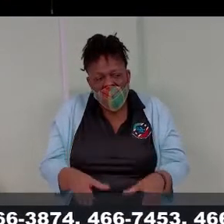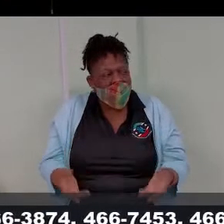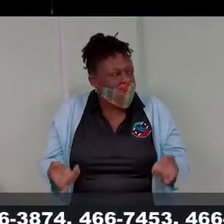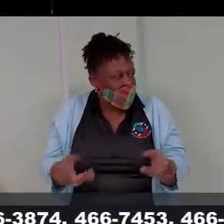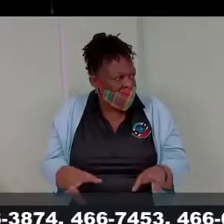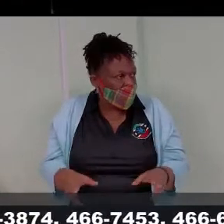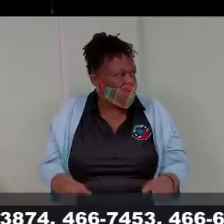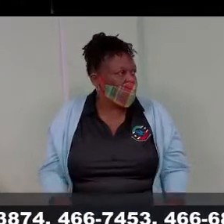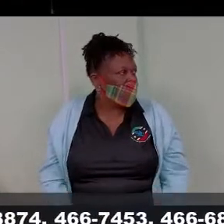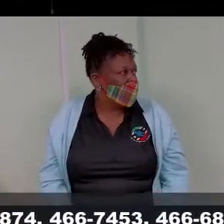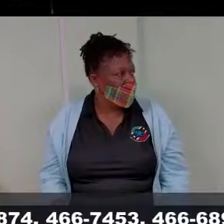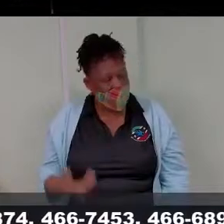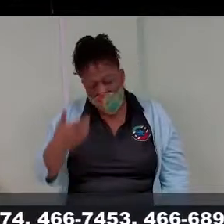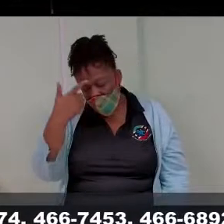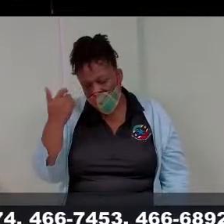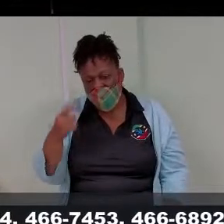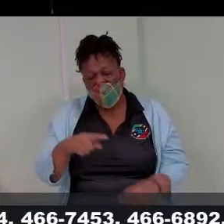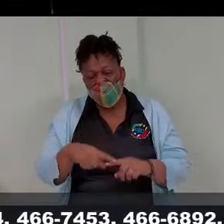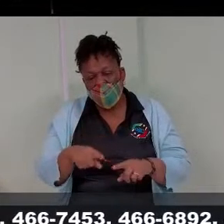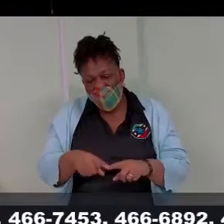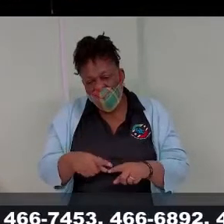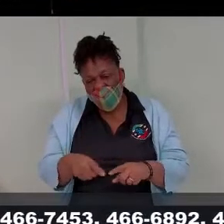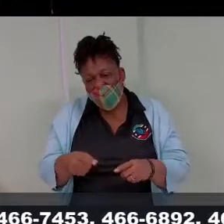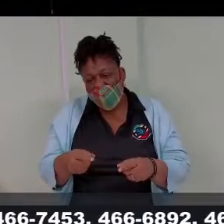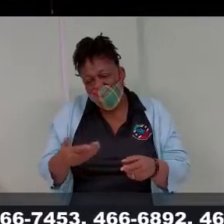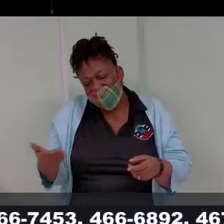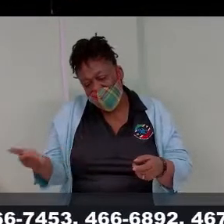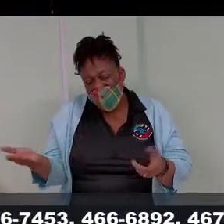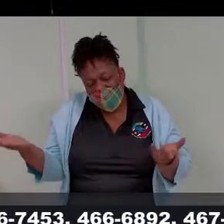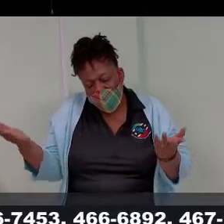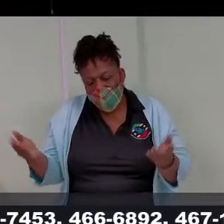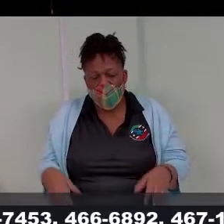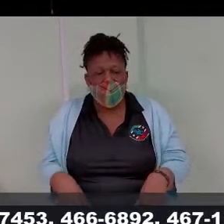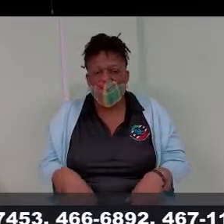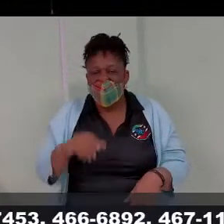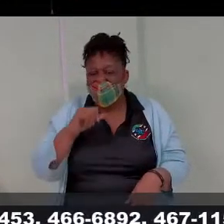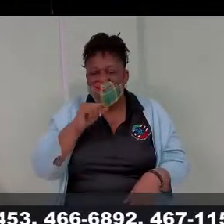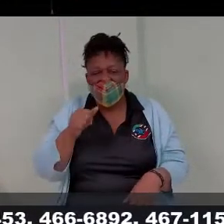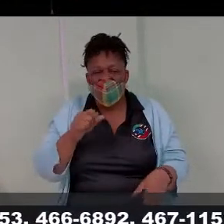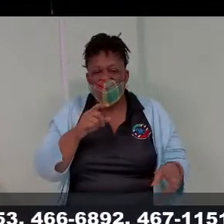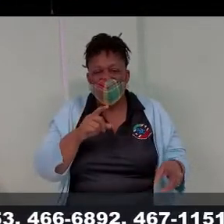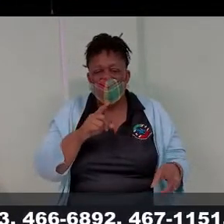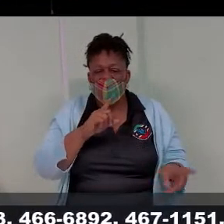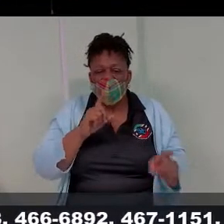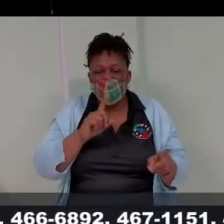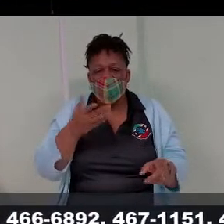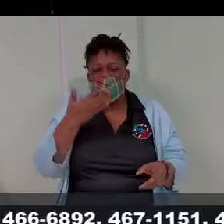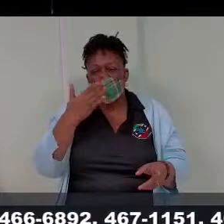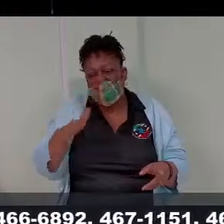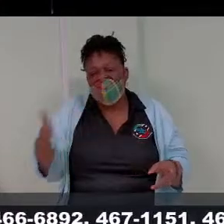of misjudgment, etc., and not necessarily any direct criminal intent.